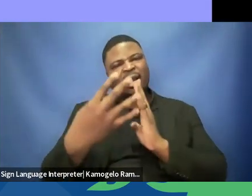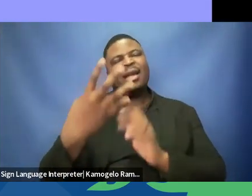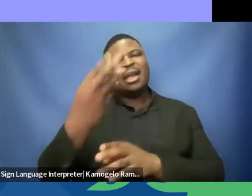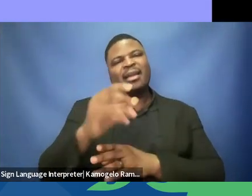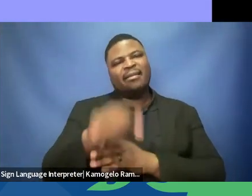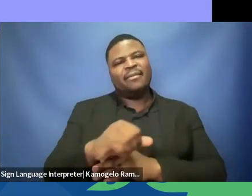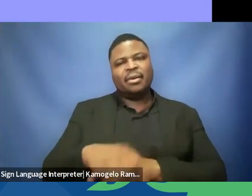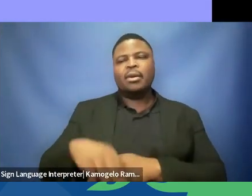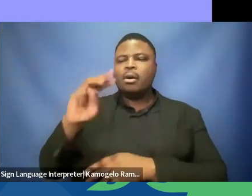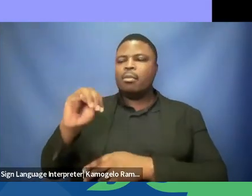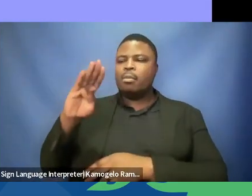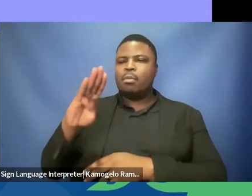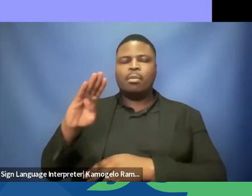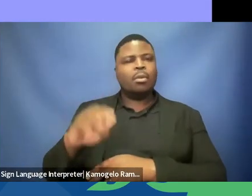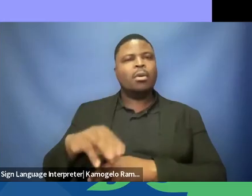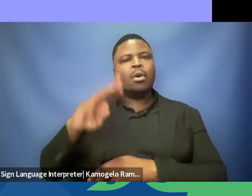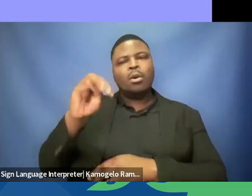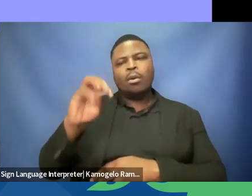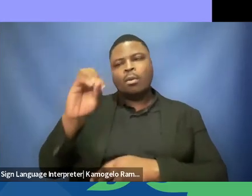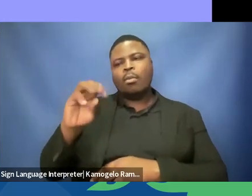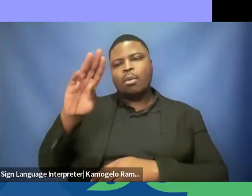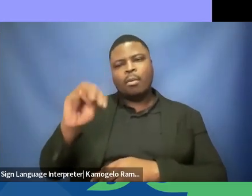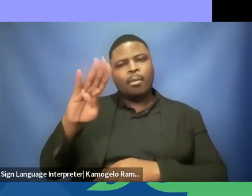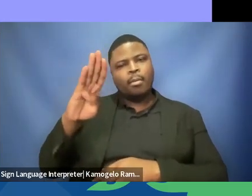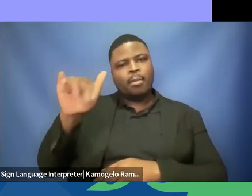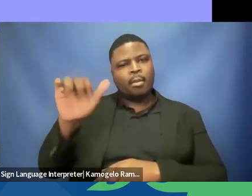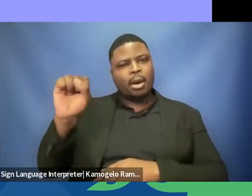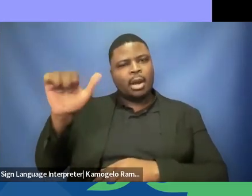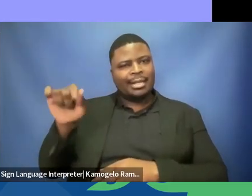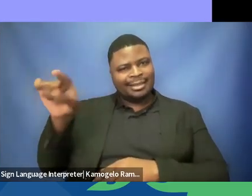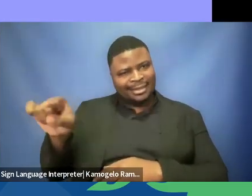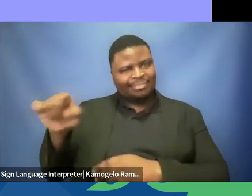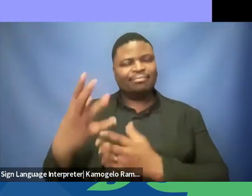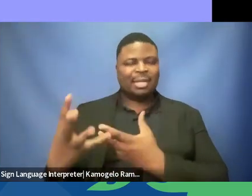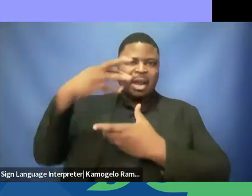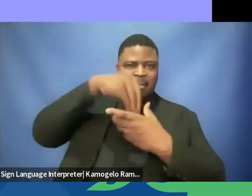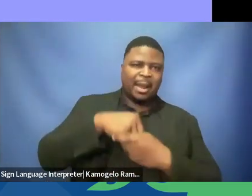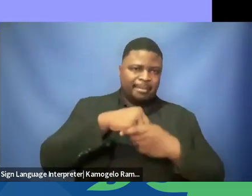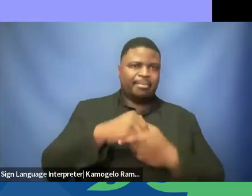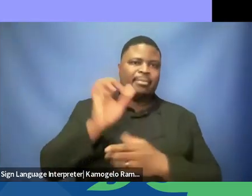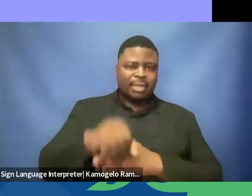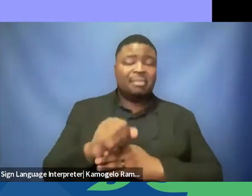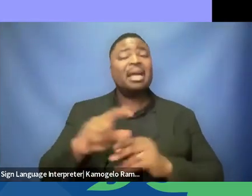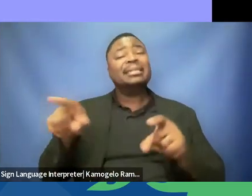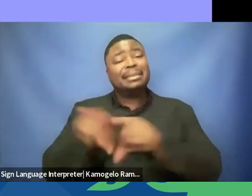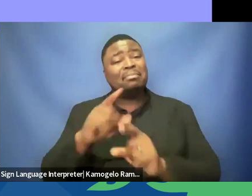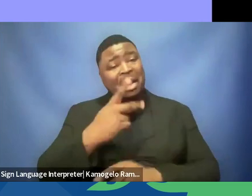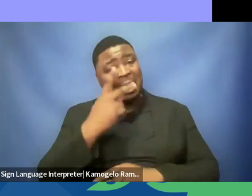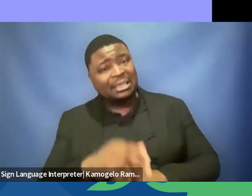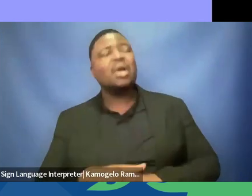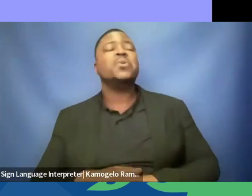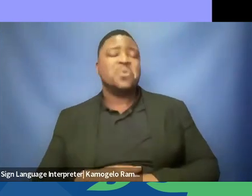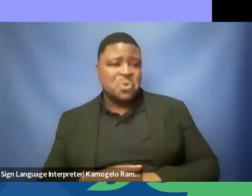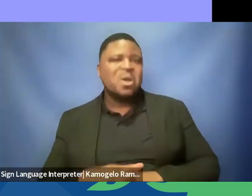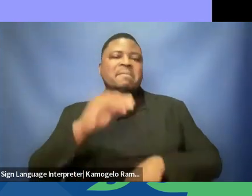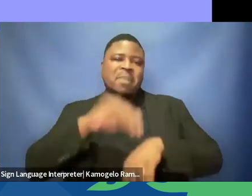board, and they realized that there is a problem with this herb cats,